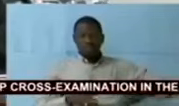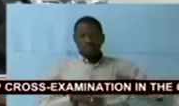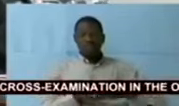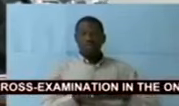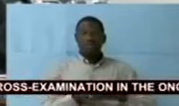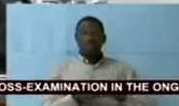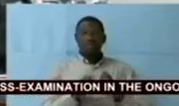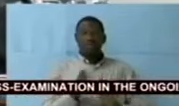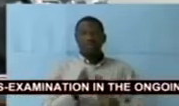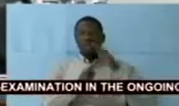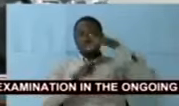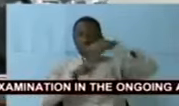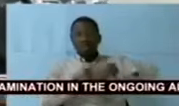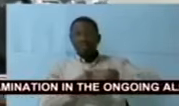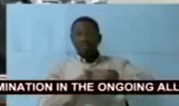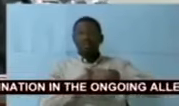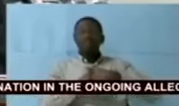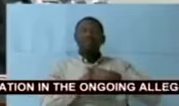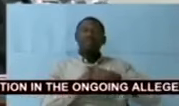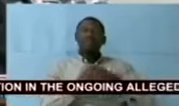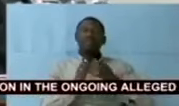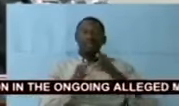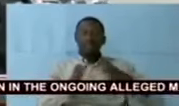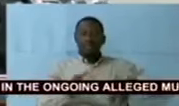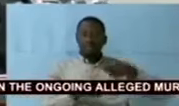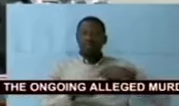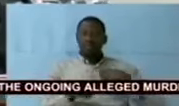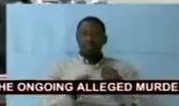climbed over the tire of my vehicle.